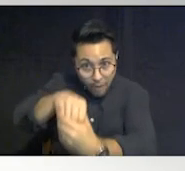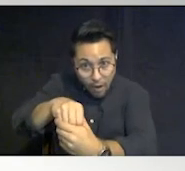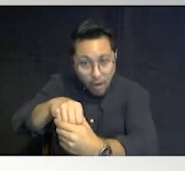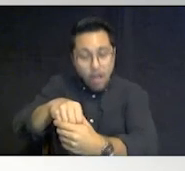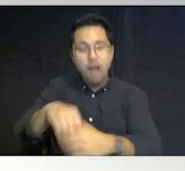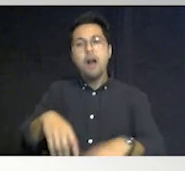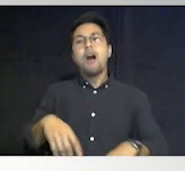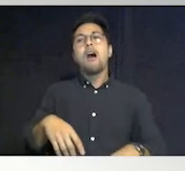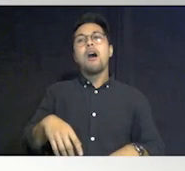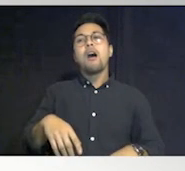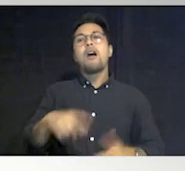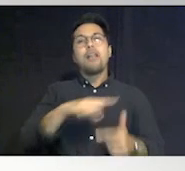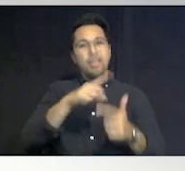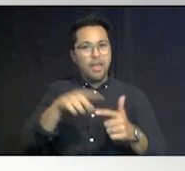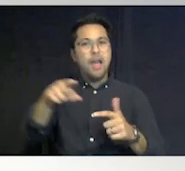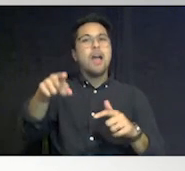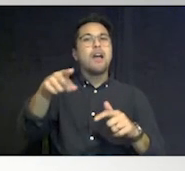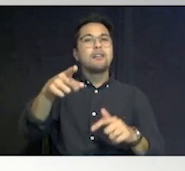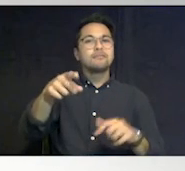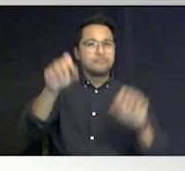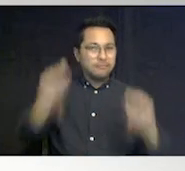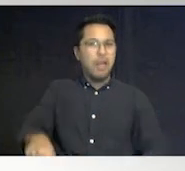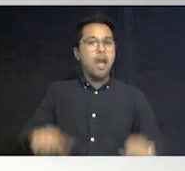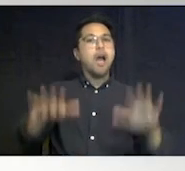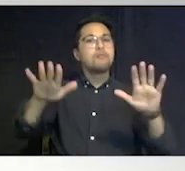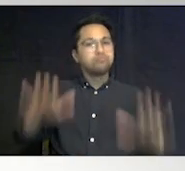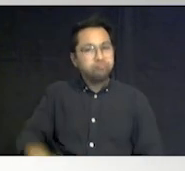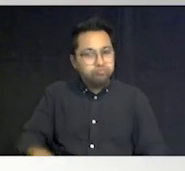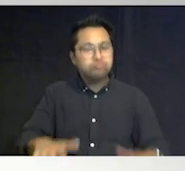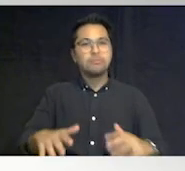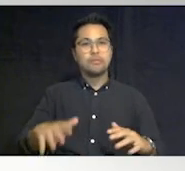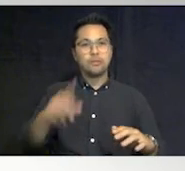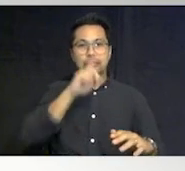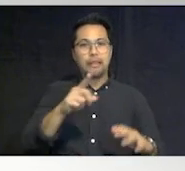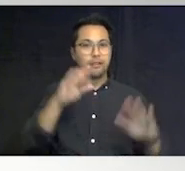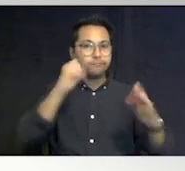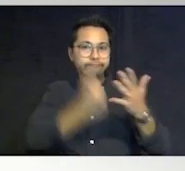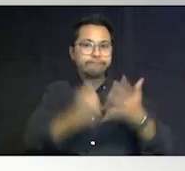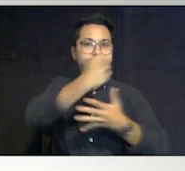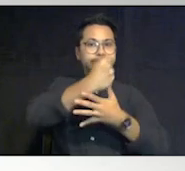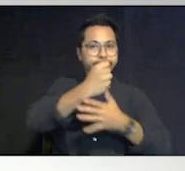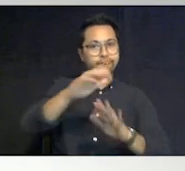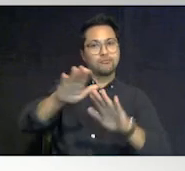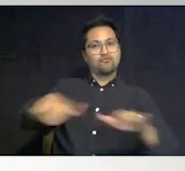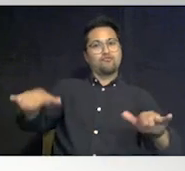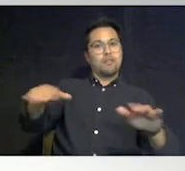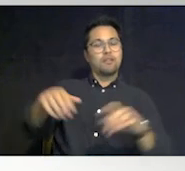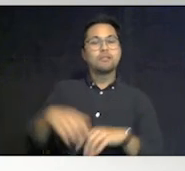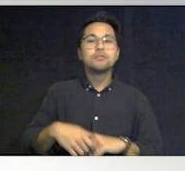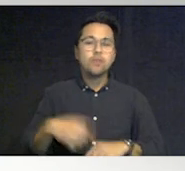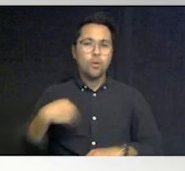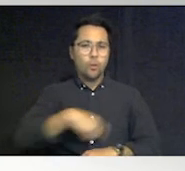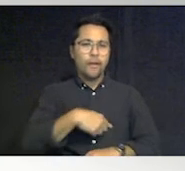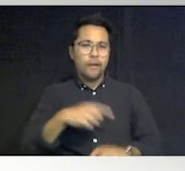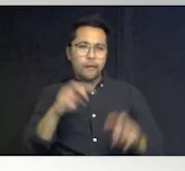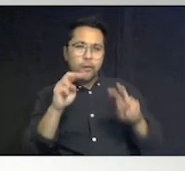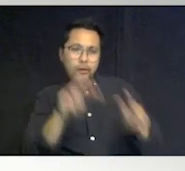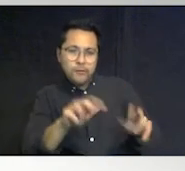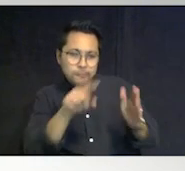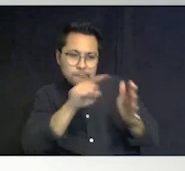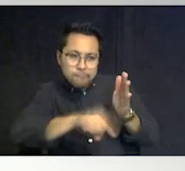able to move past issues and focus on that child again. So at that point, we would look more at local